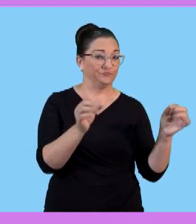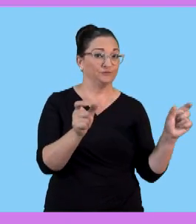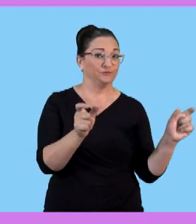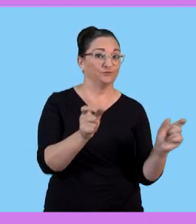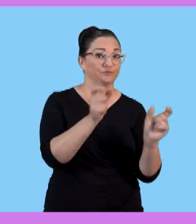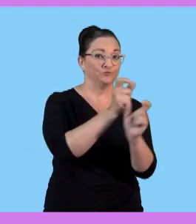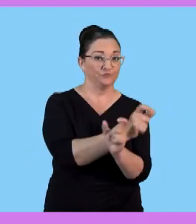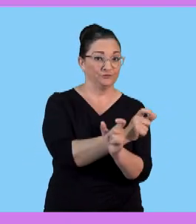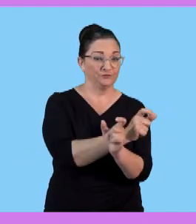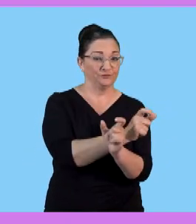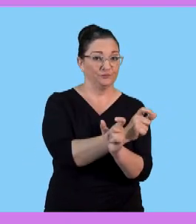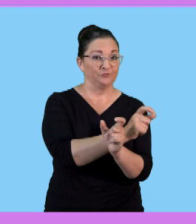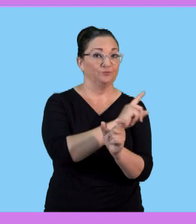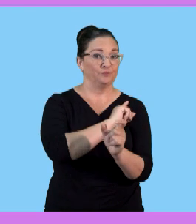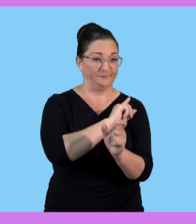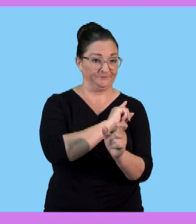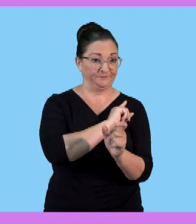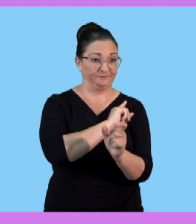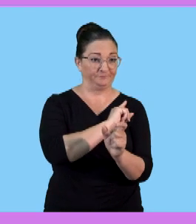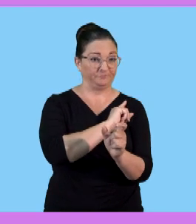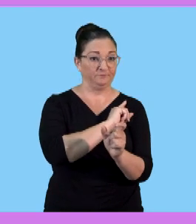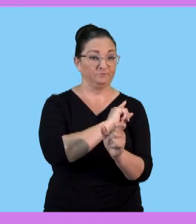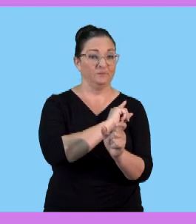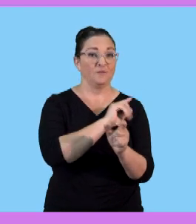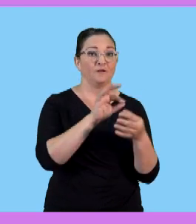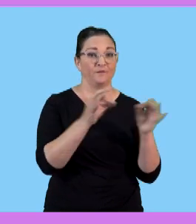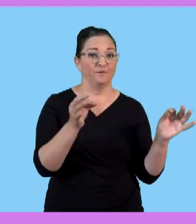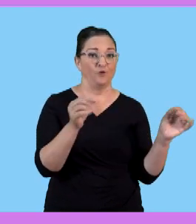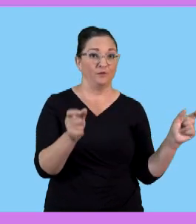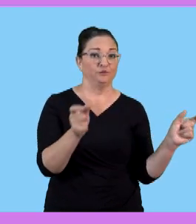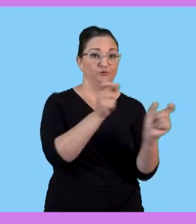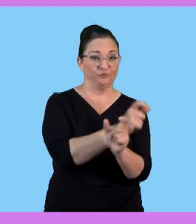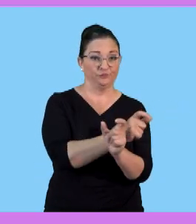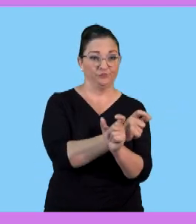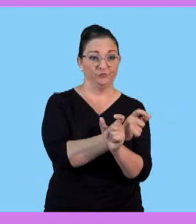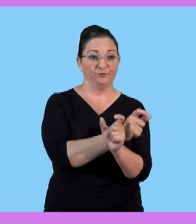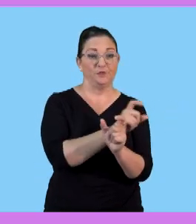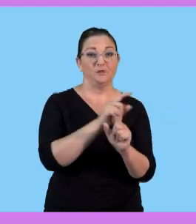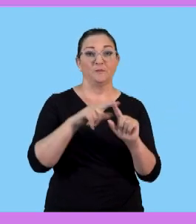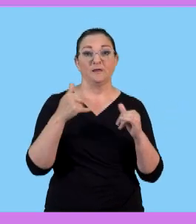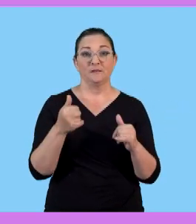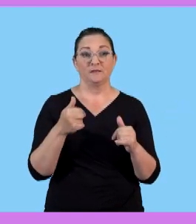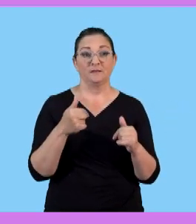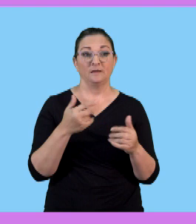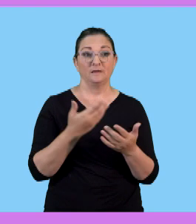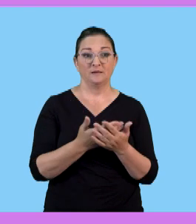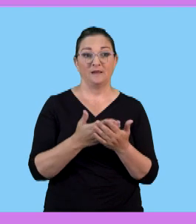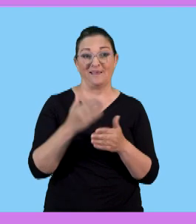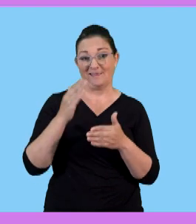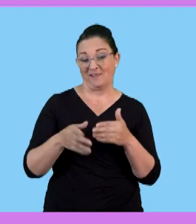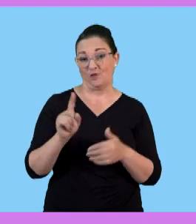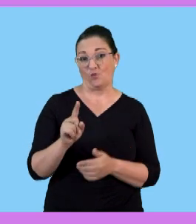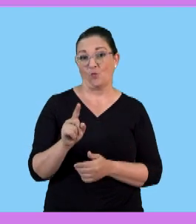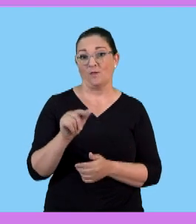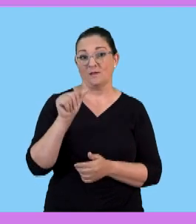kilograms. Therefore, I've made it the subject of my formula. Can you see? I've changed the formula. I substituted again. I ended up with